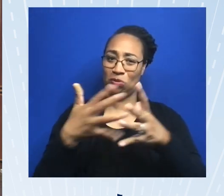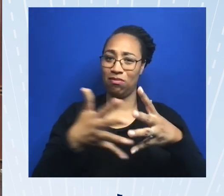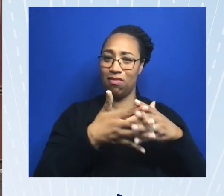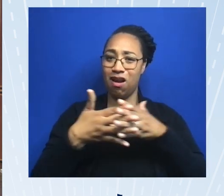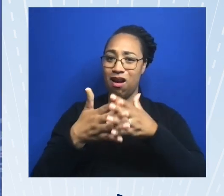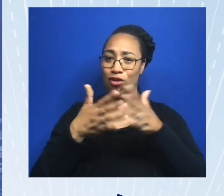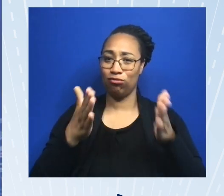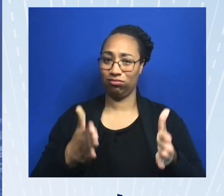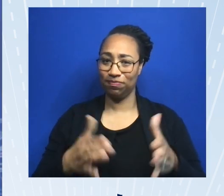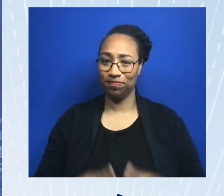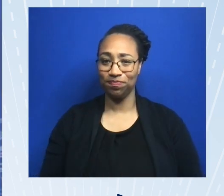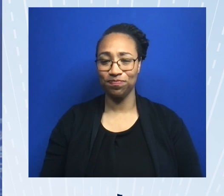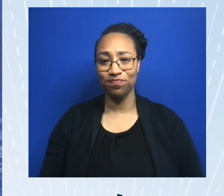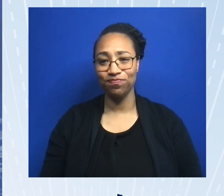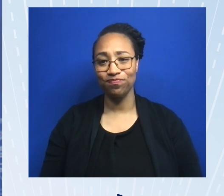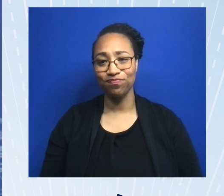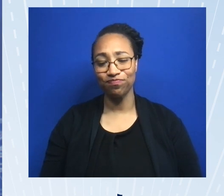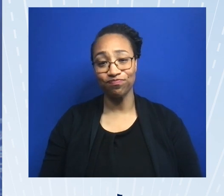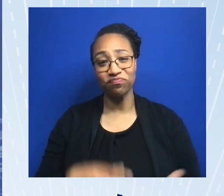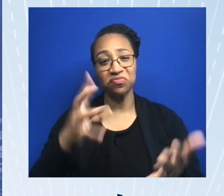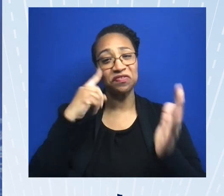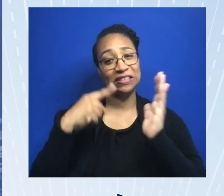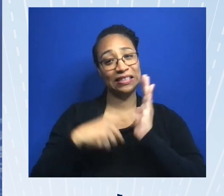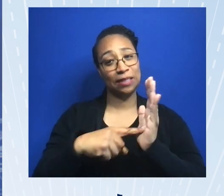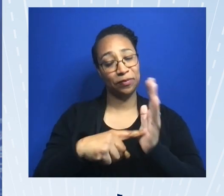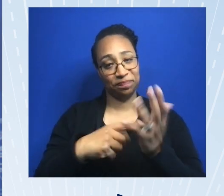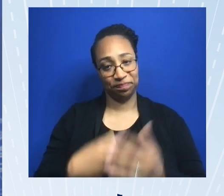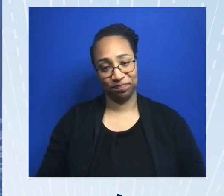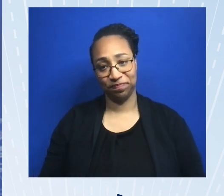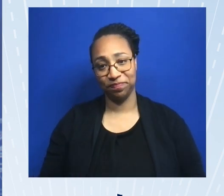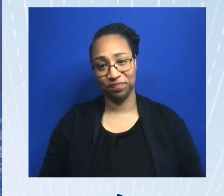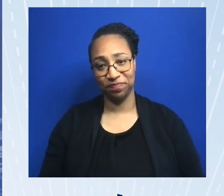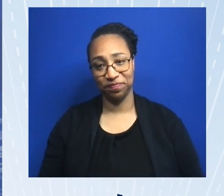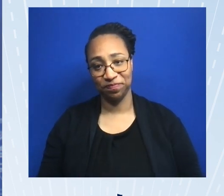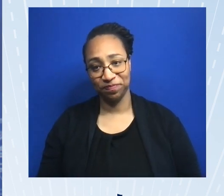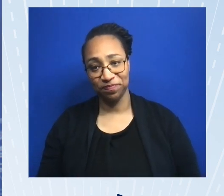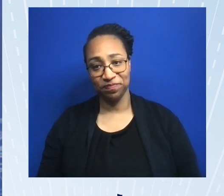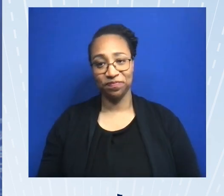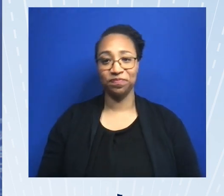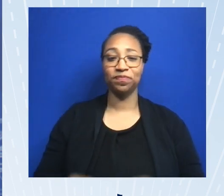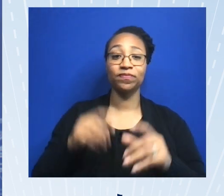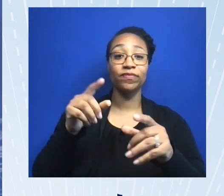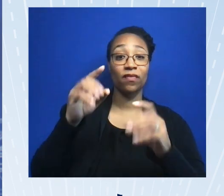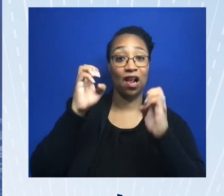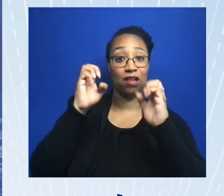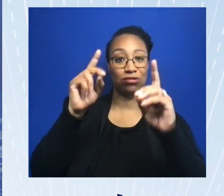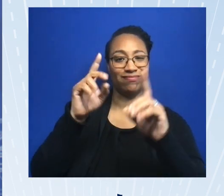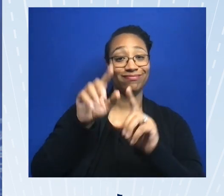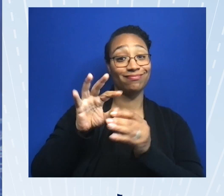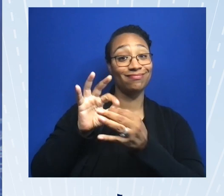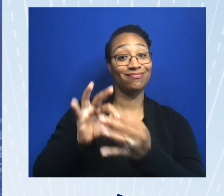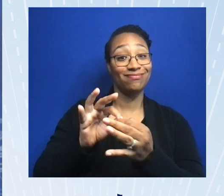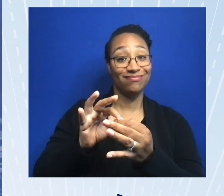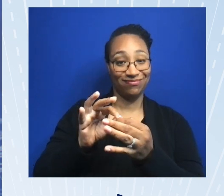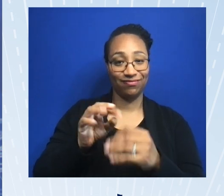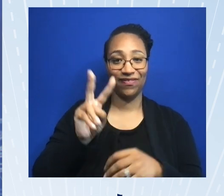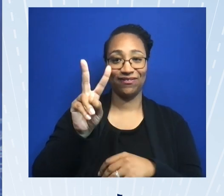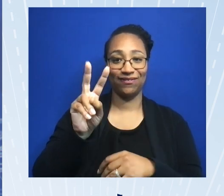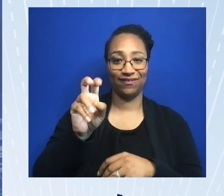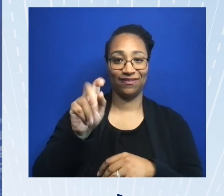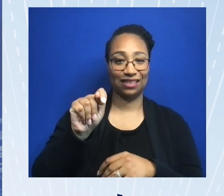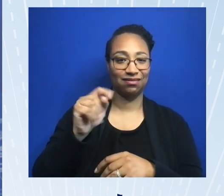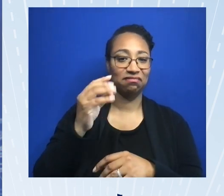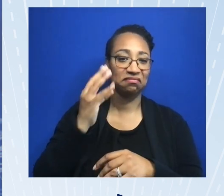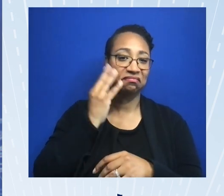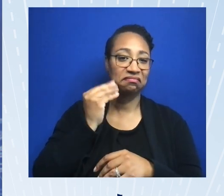of veterans and the outstanding service of Jewish veterans. The Institute of Museum and Library Services will partner with